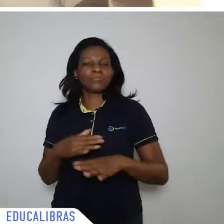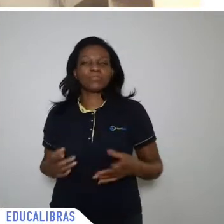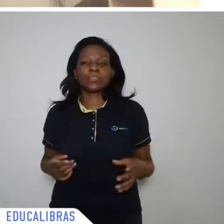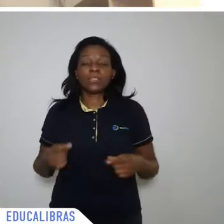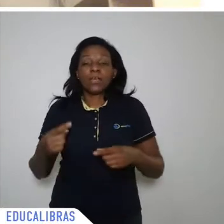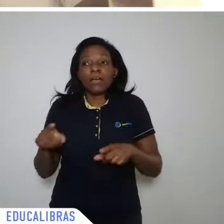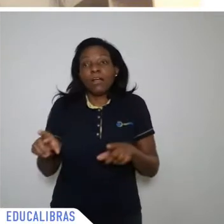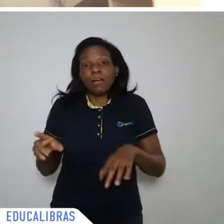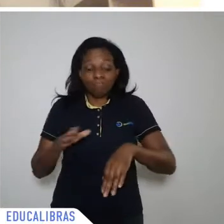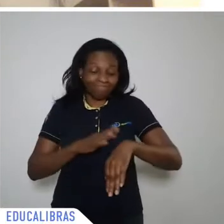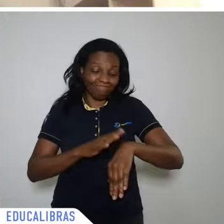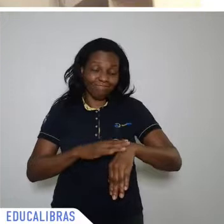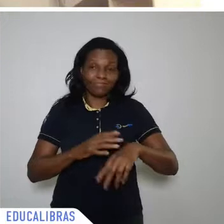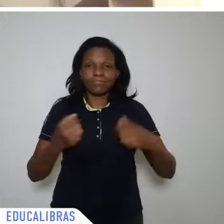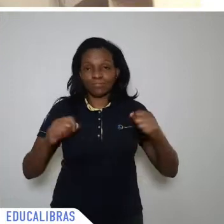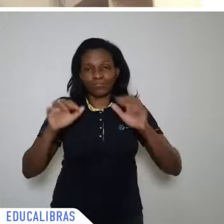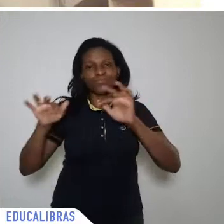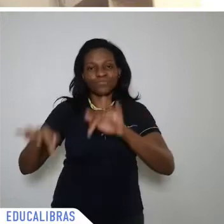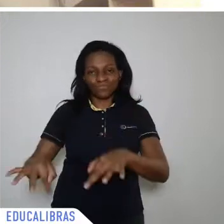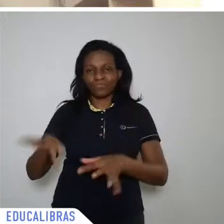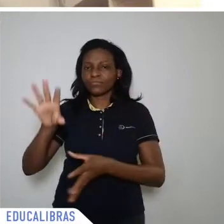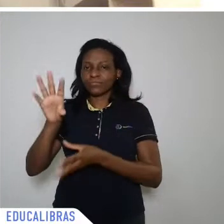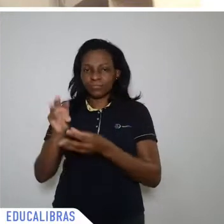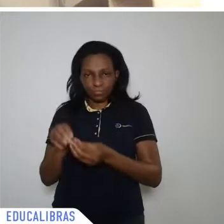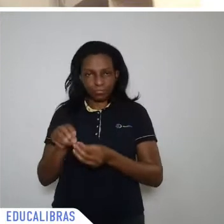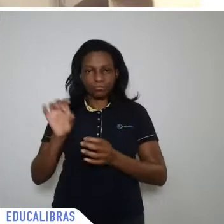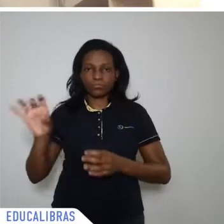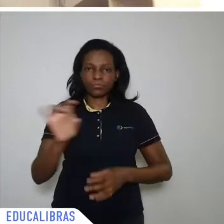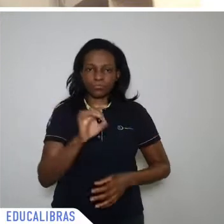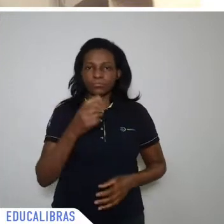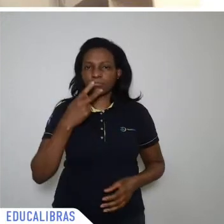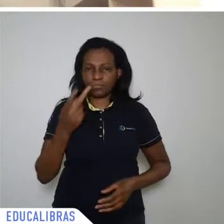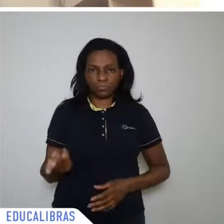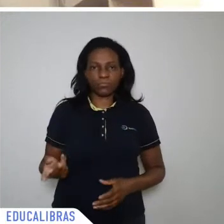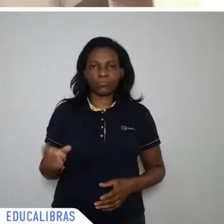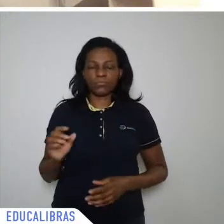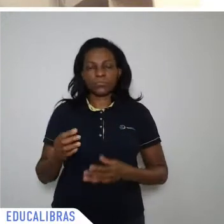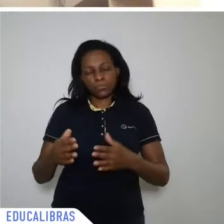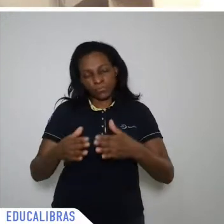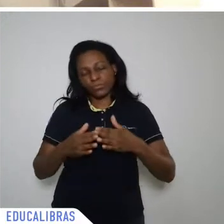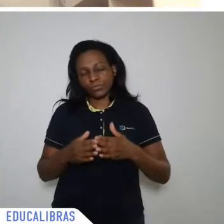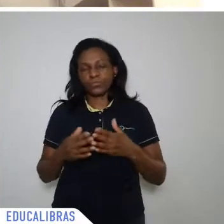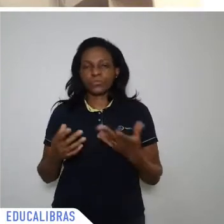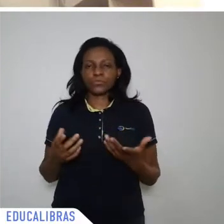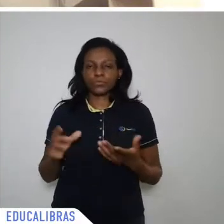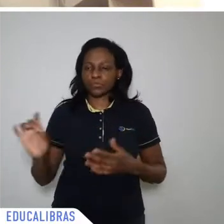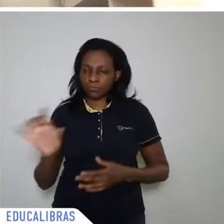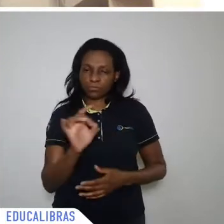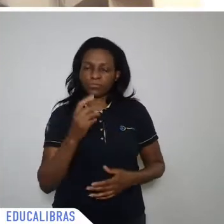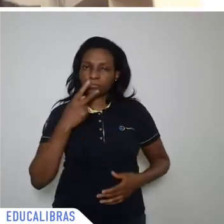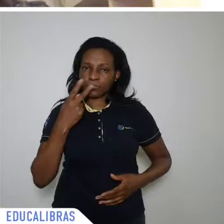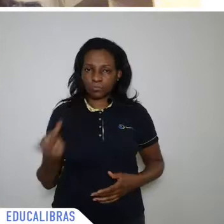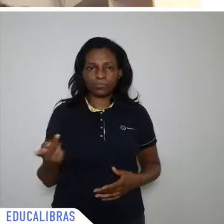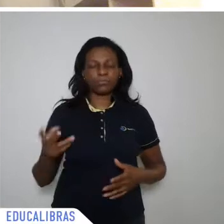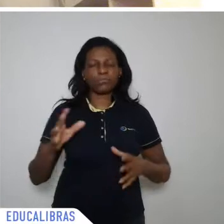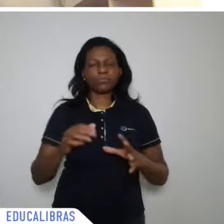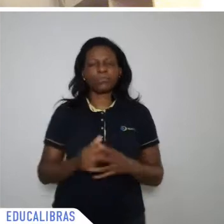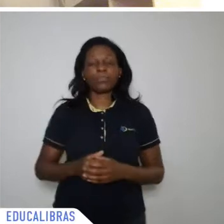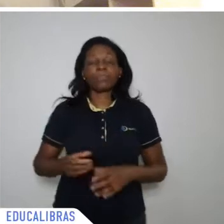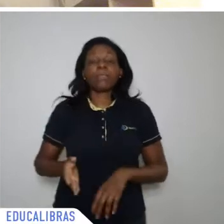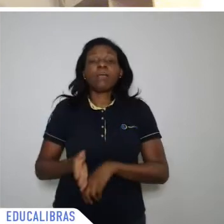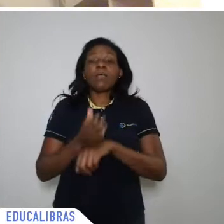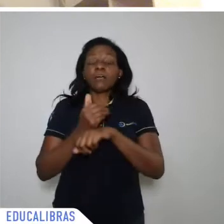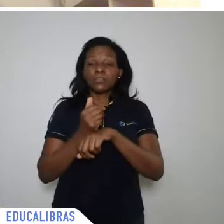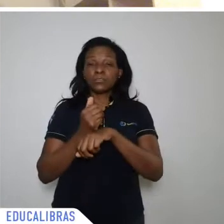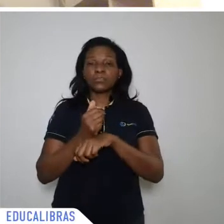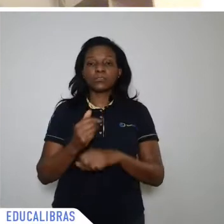conversation. And because of the time, we need to get on with the final consideration, so I'll give you the floor.